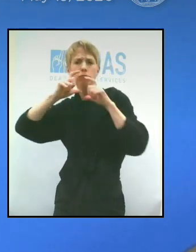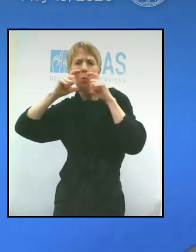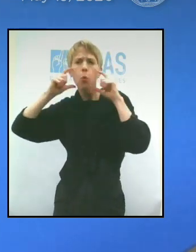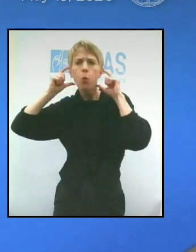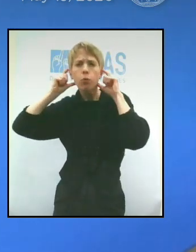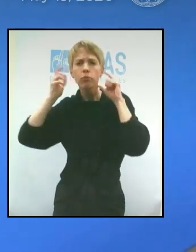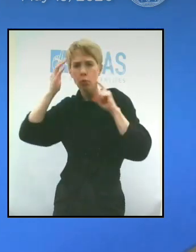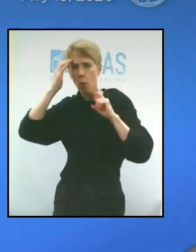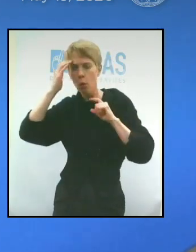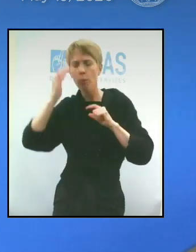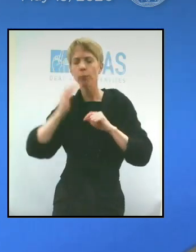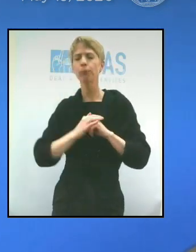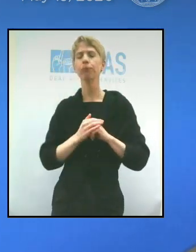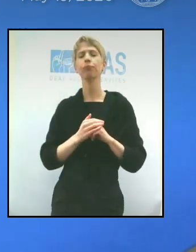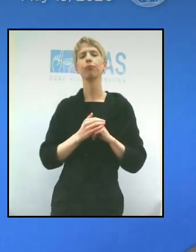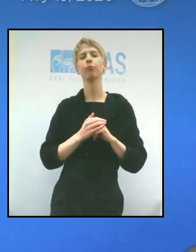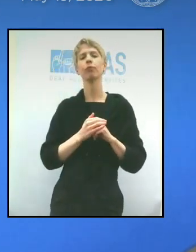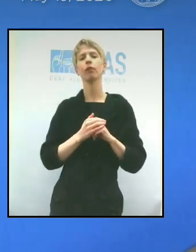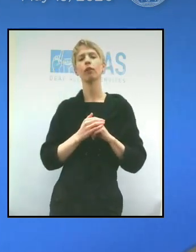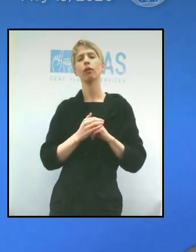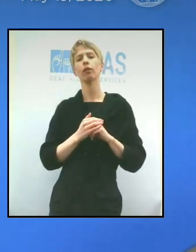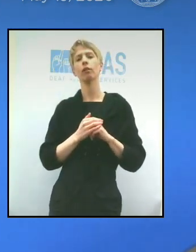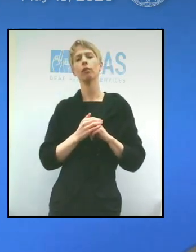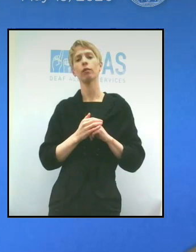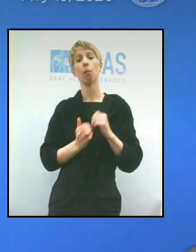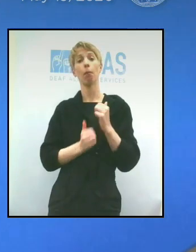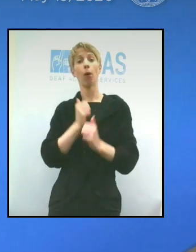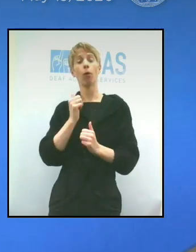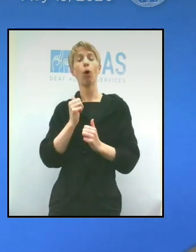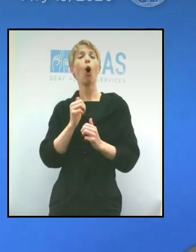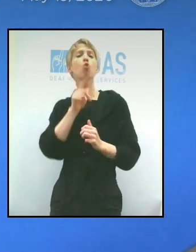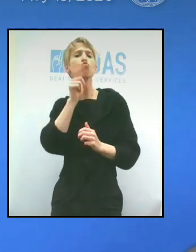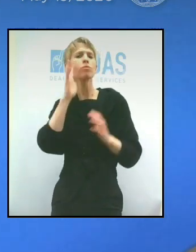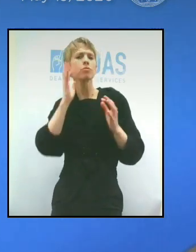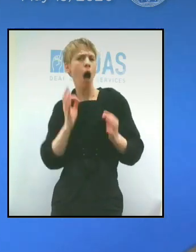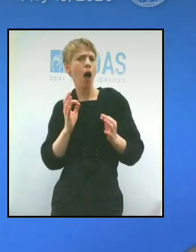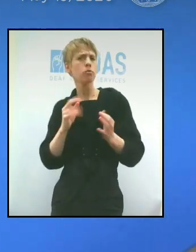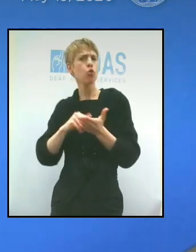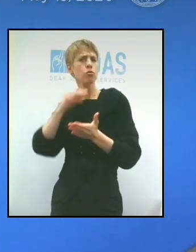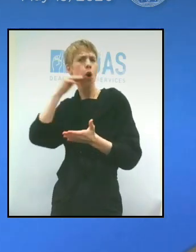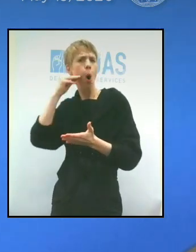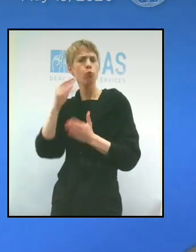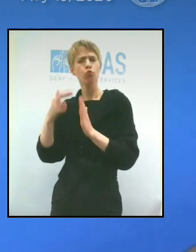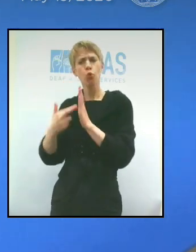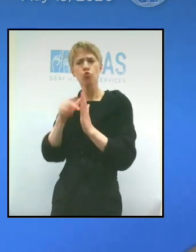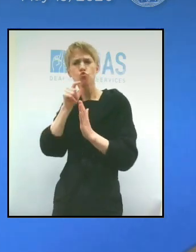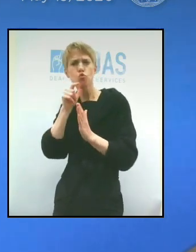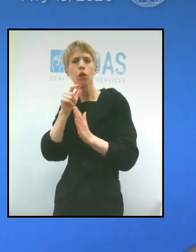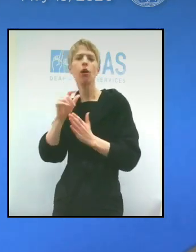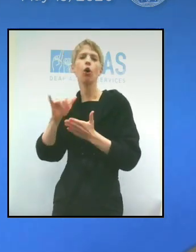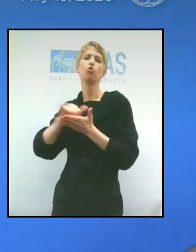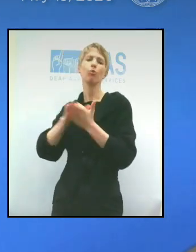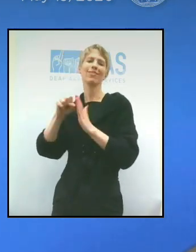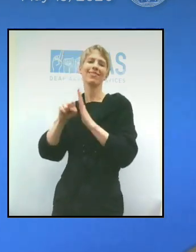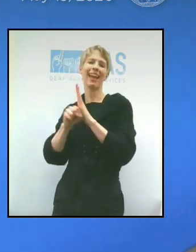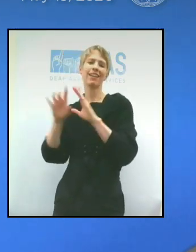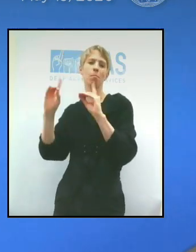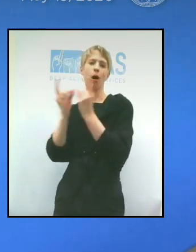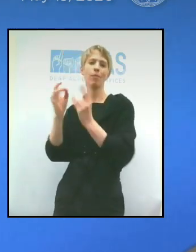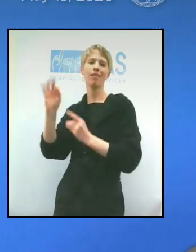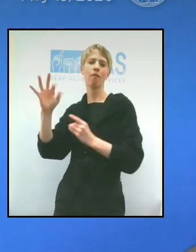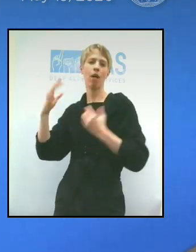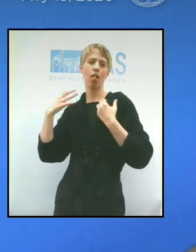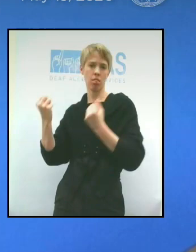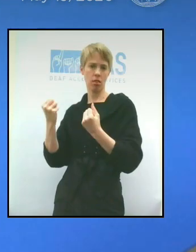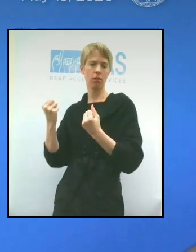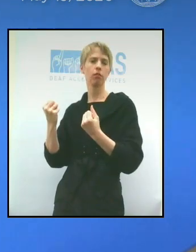York State Department of Health is the primary provider of regulation associated with nursing homes, but we've been working as requested by the New York State Department of Health to assist them in